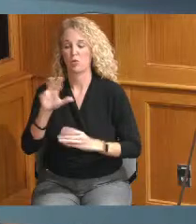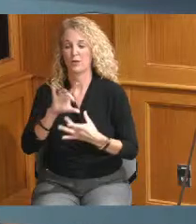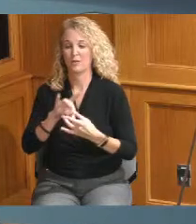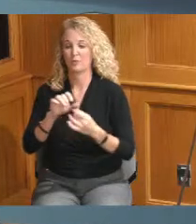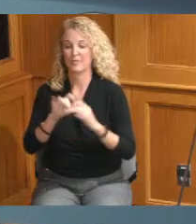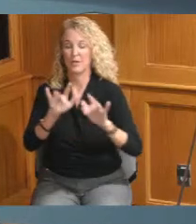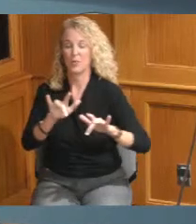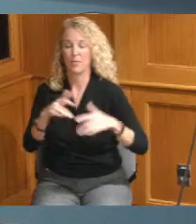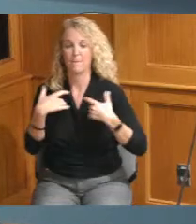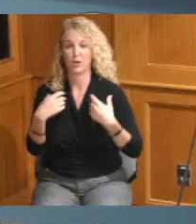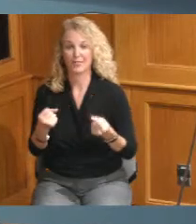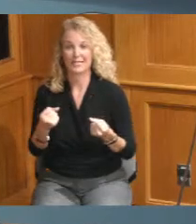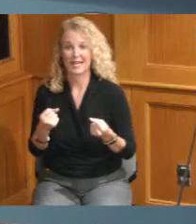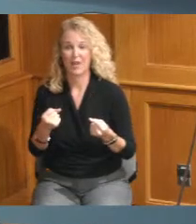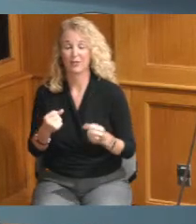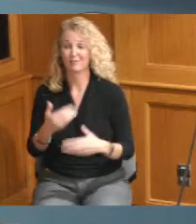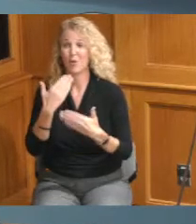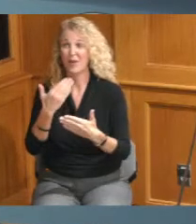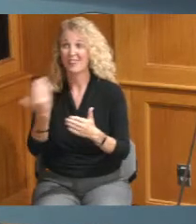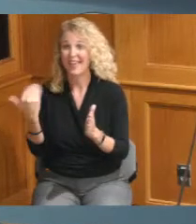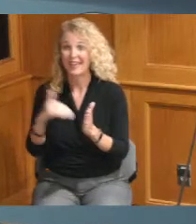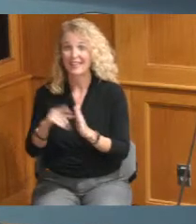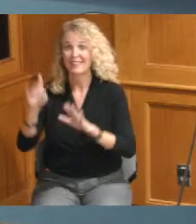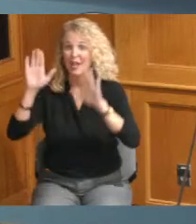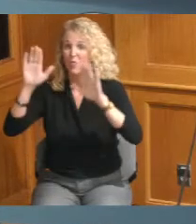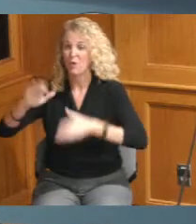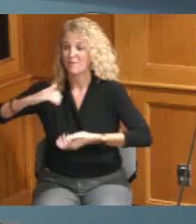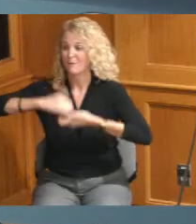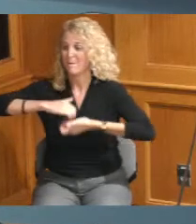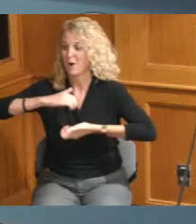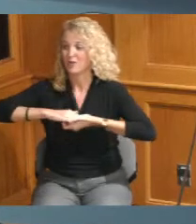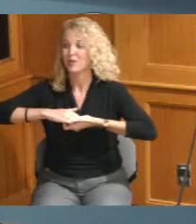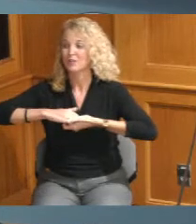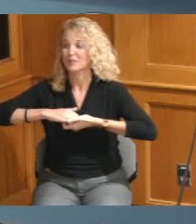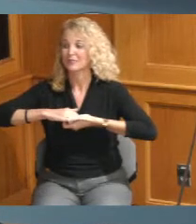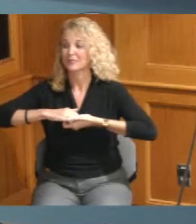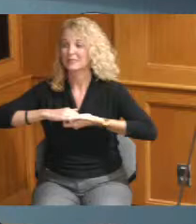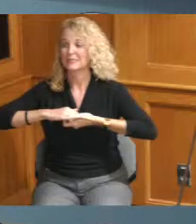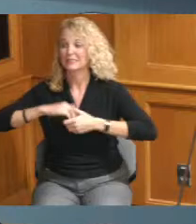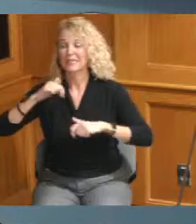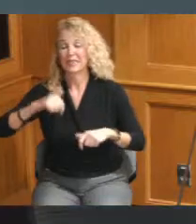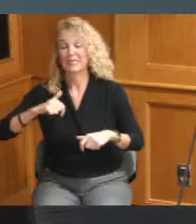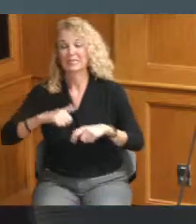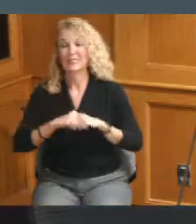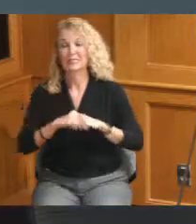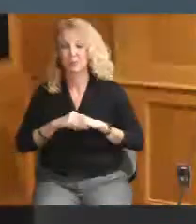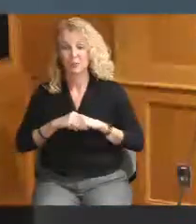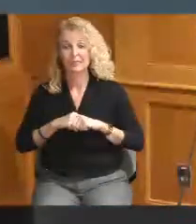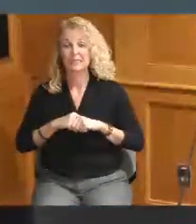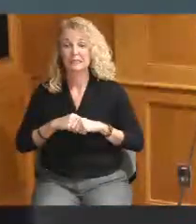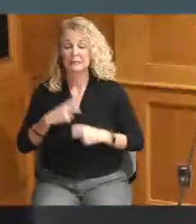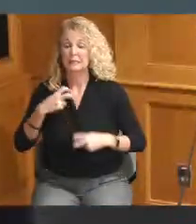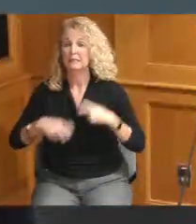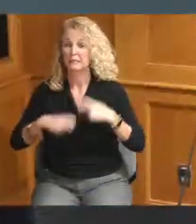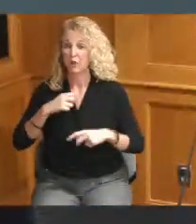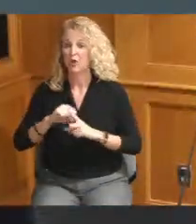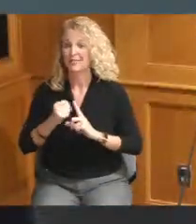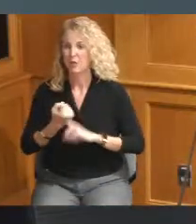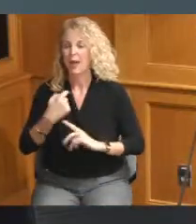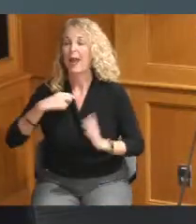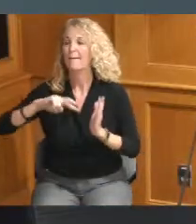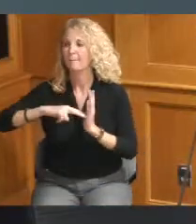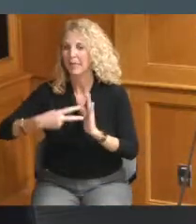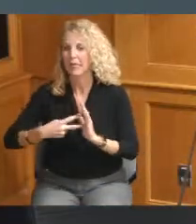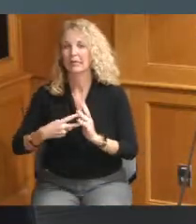I just want to thank them again. They're such great partners. It was a difficult situation. When I said difficult, there were a